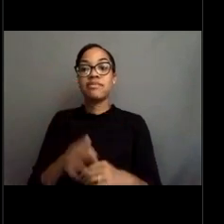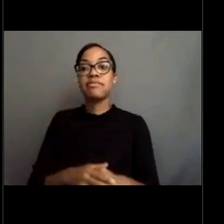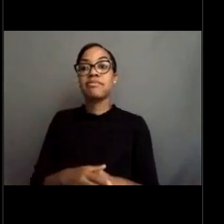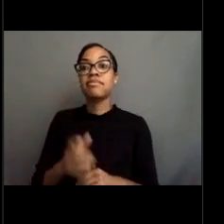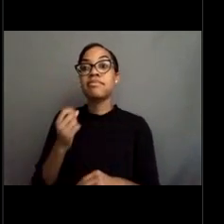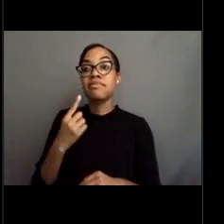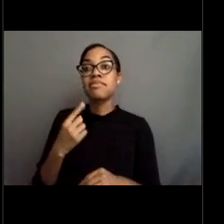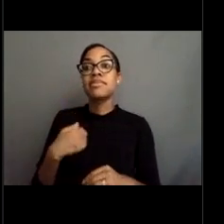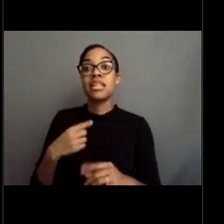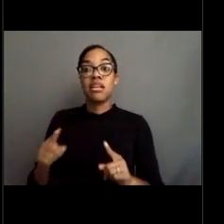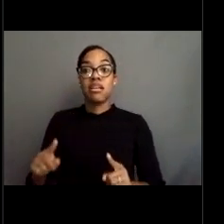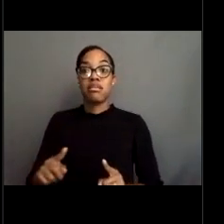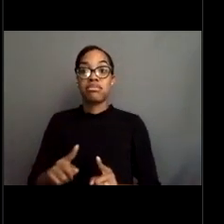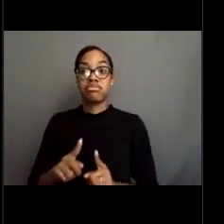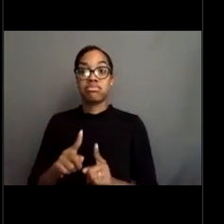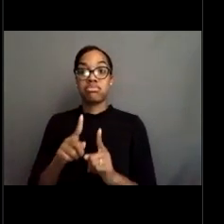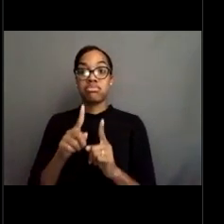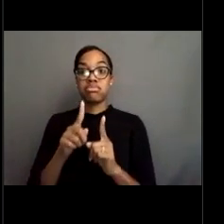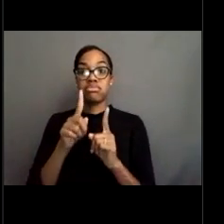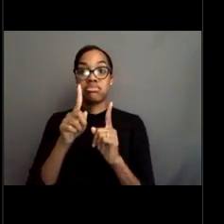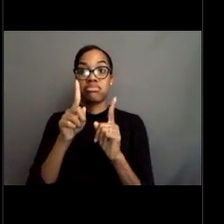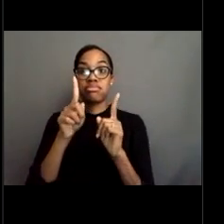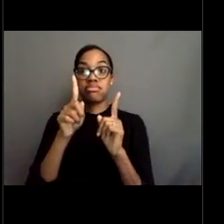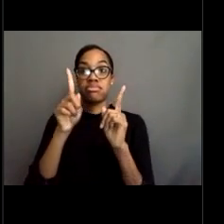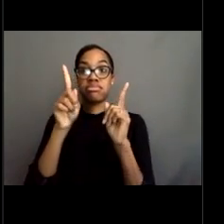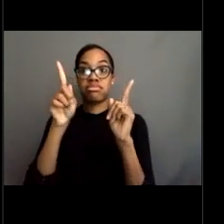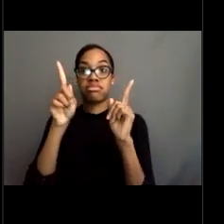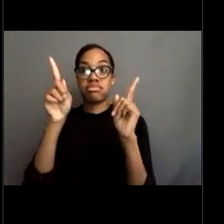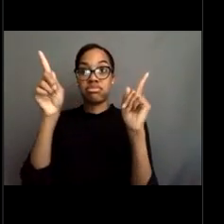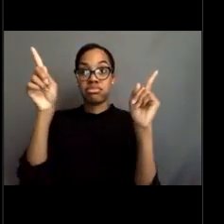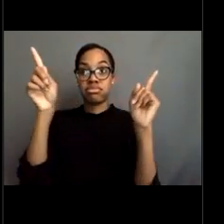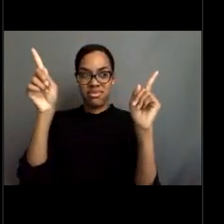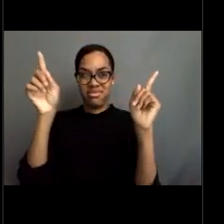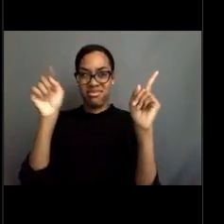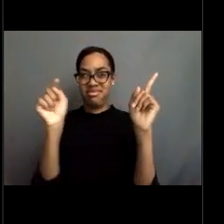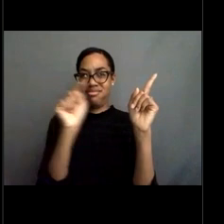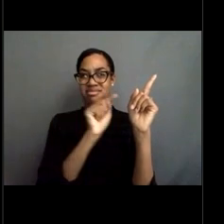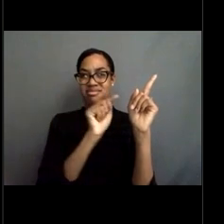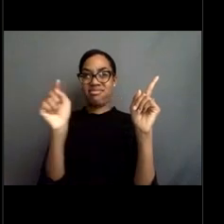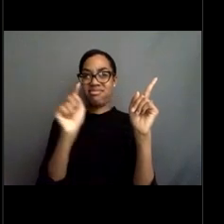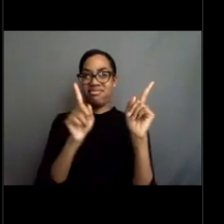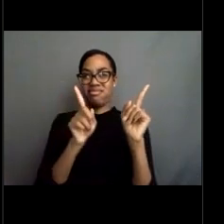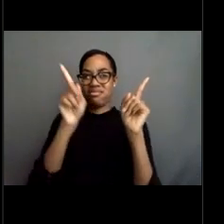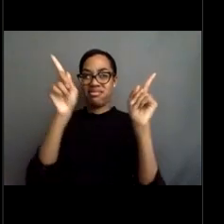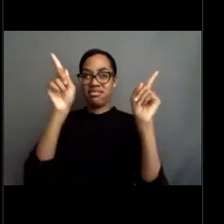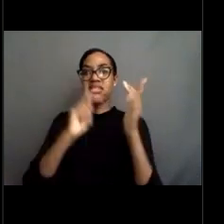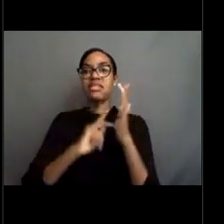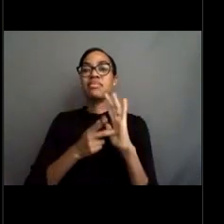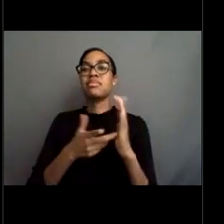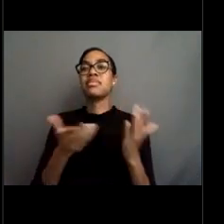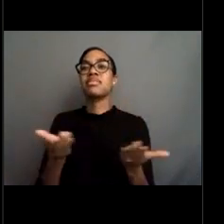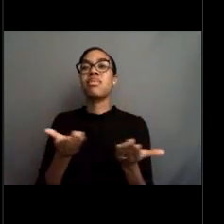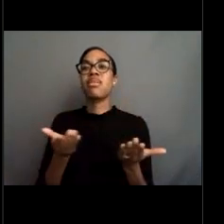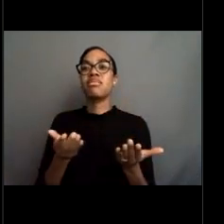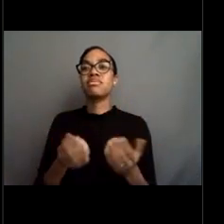Now farther up, you notice here the red and the blue lines are way far apart. And so when you see a big separation between the temperature and the